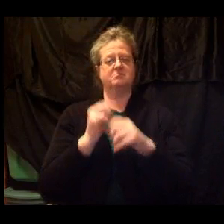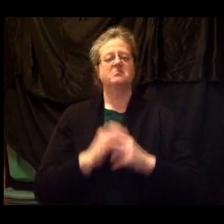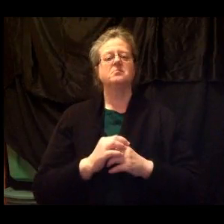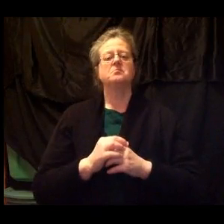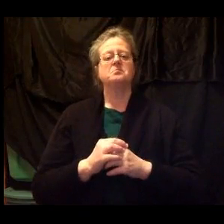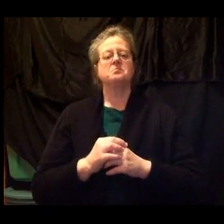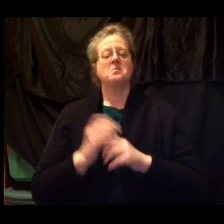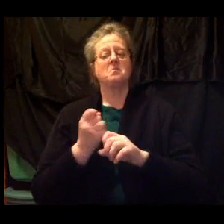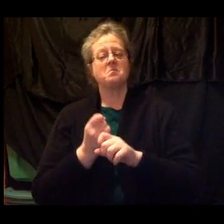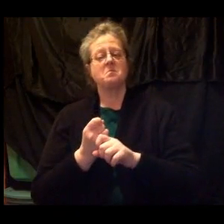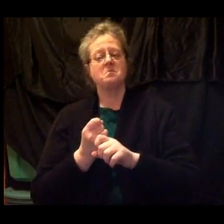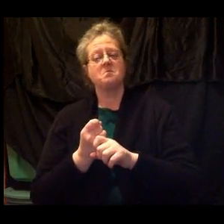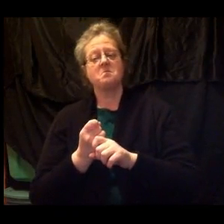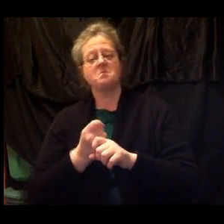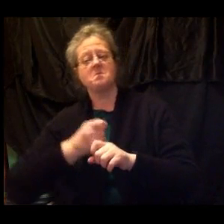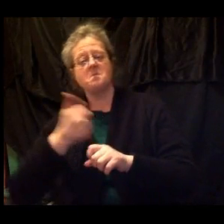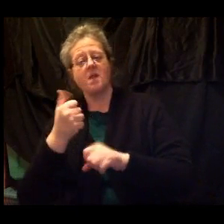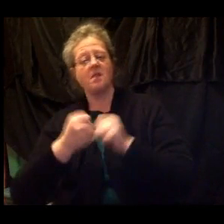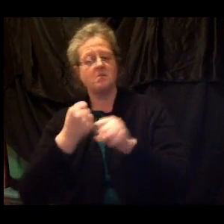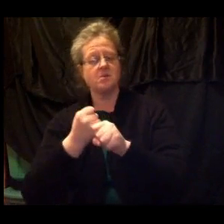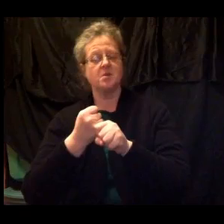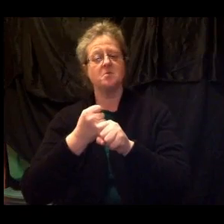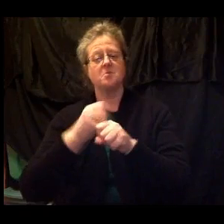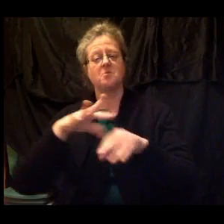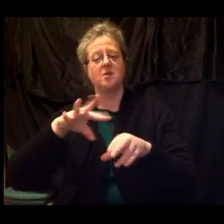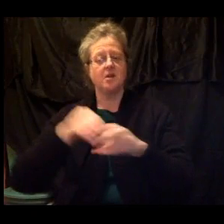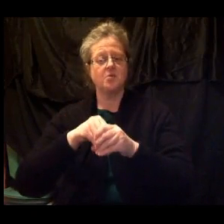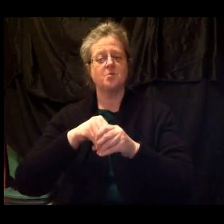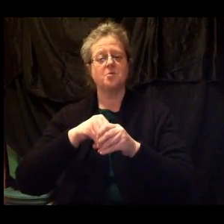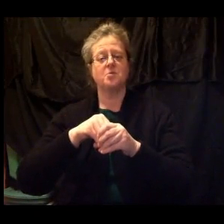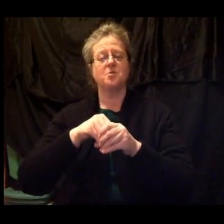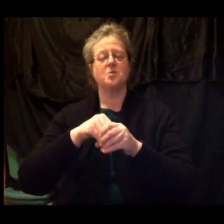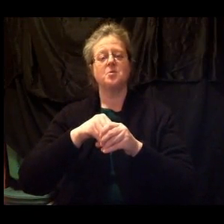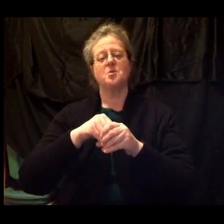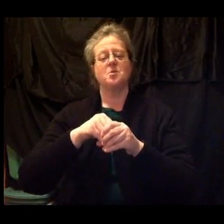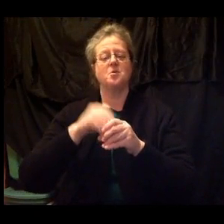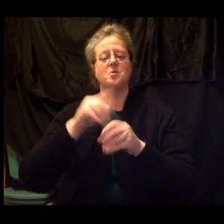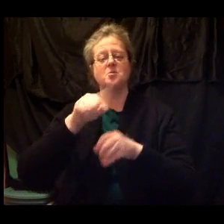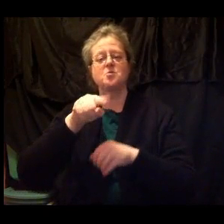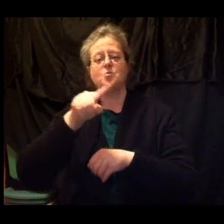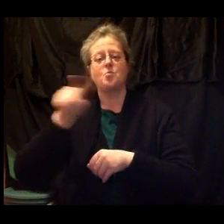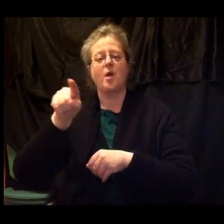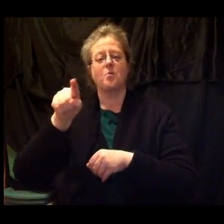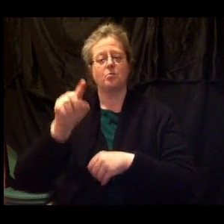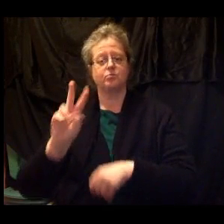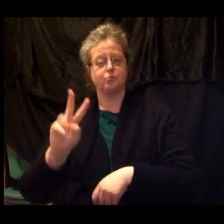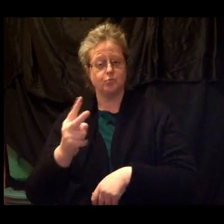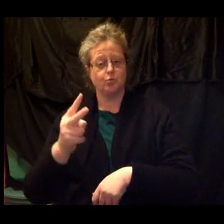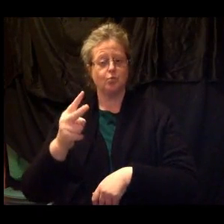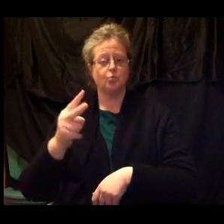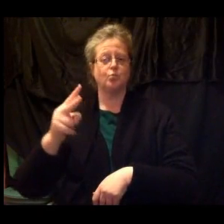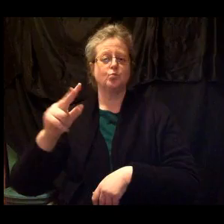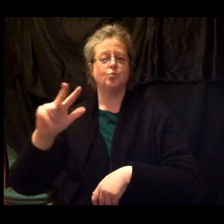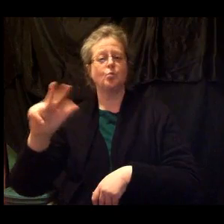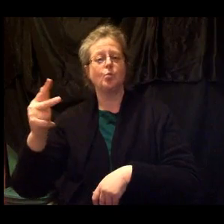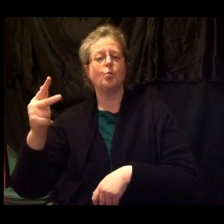like square root of 2, square root of 3, numbers like that, which are called irrational numbers. We will be able to find the